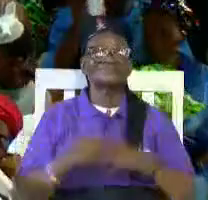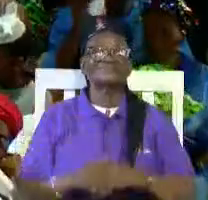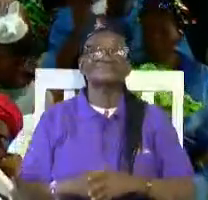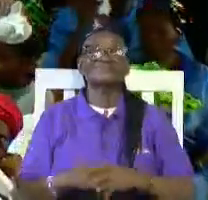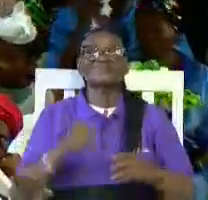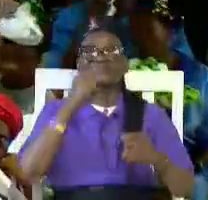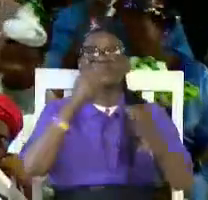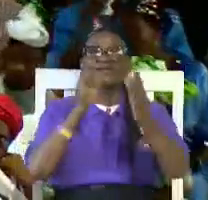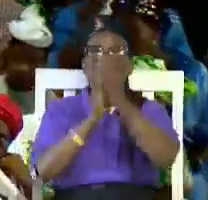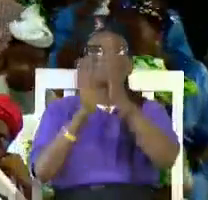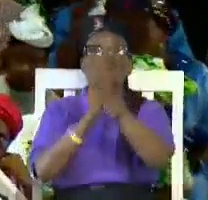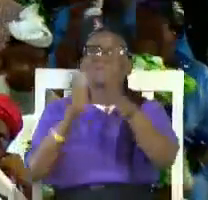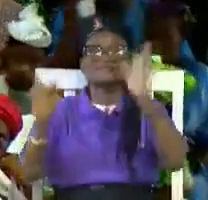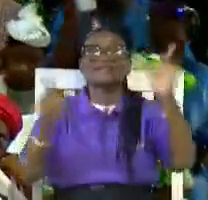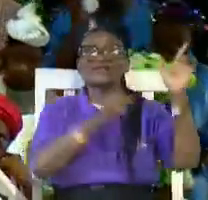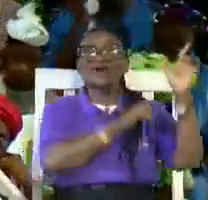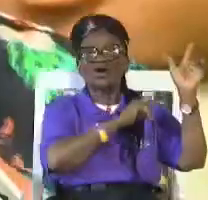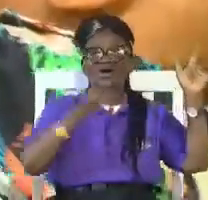Praise the Lord.